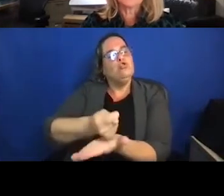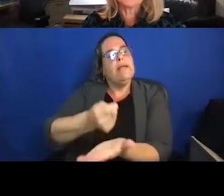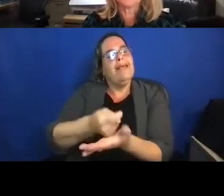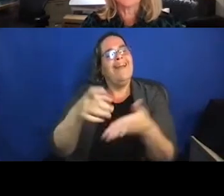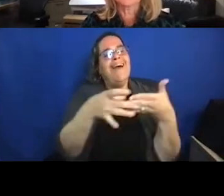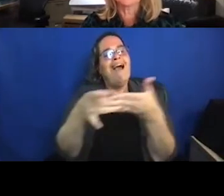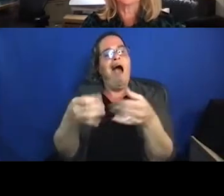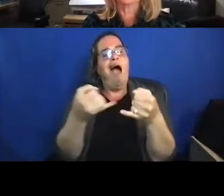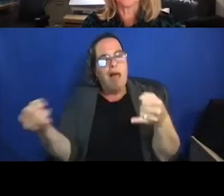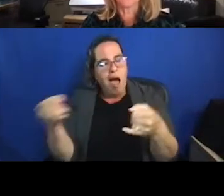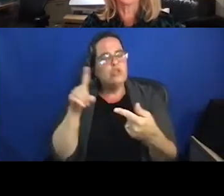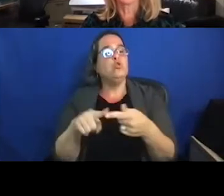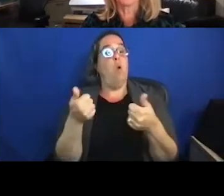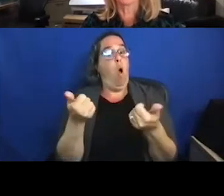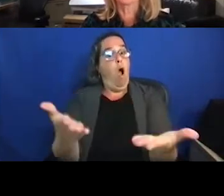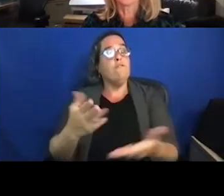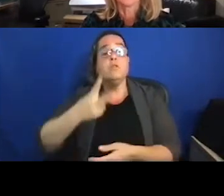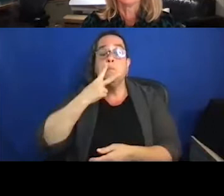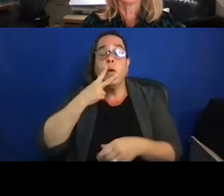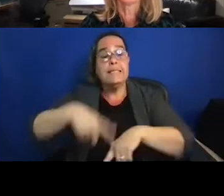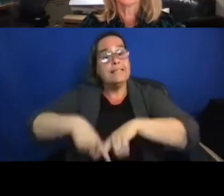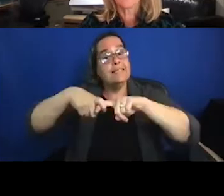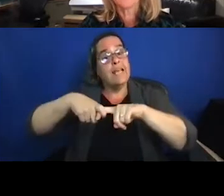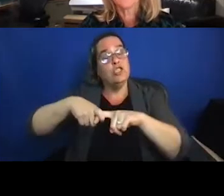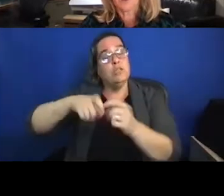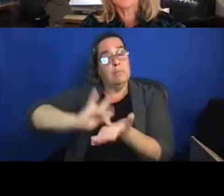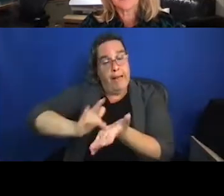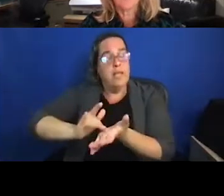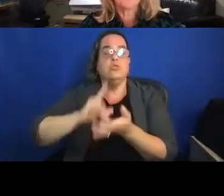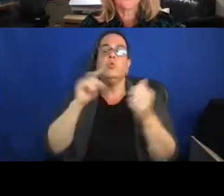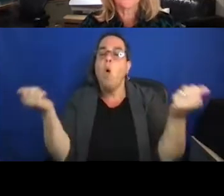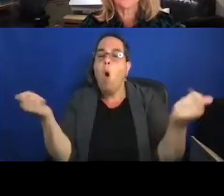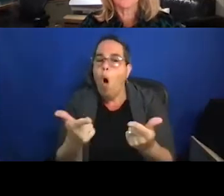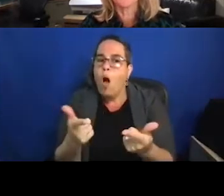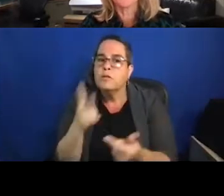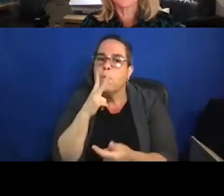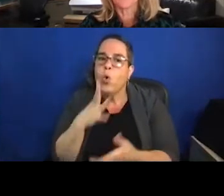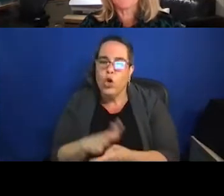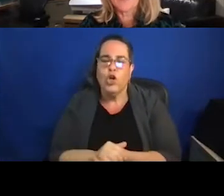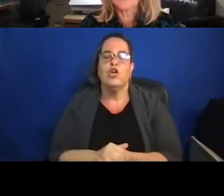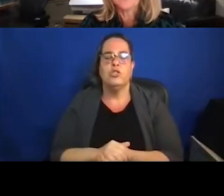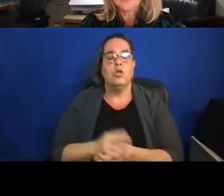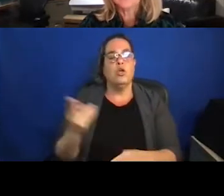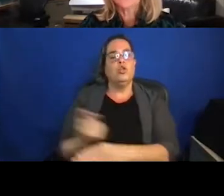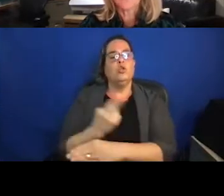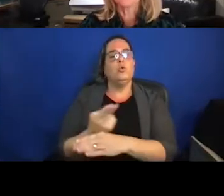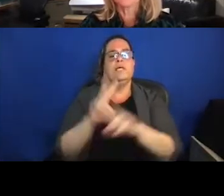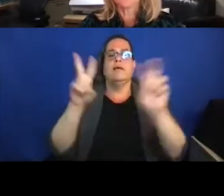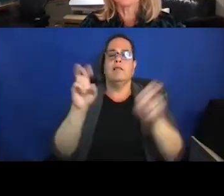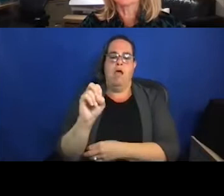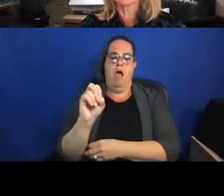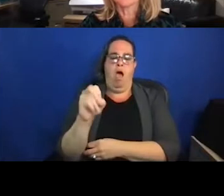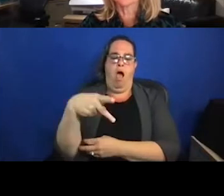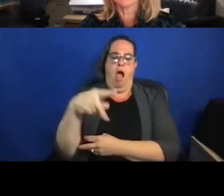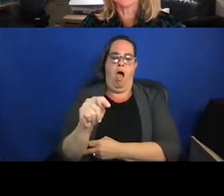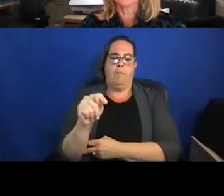illness. And these detailers really sought to implement a new treatment guideline, which was out